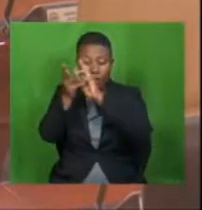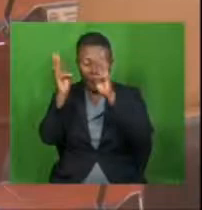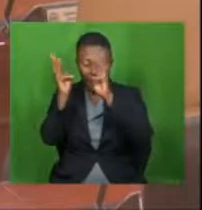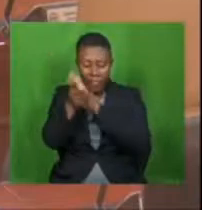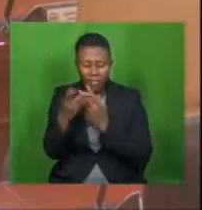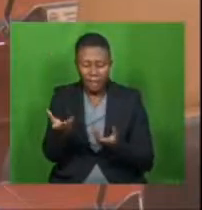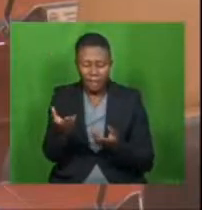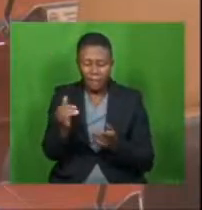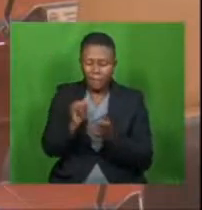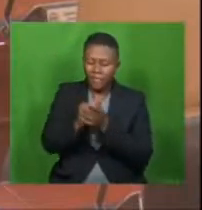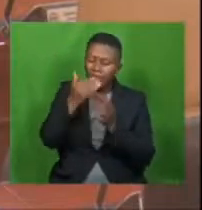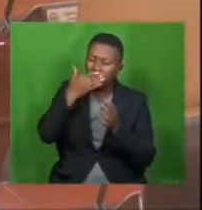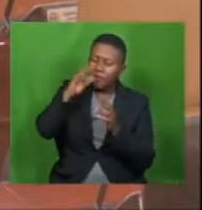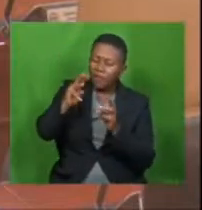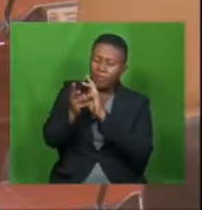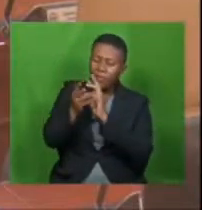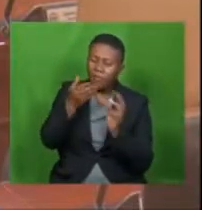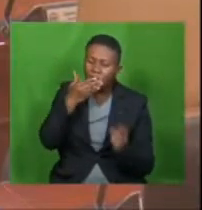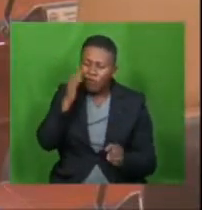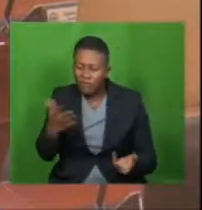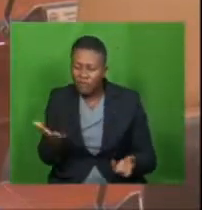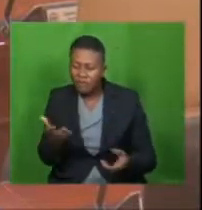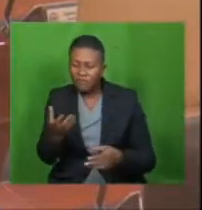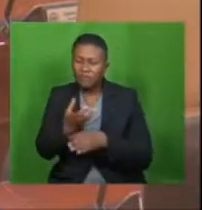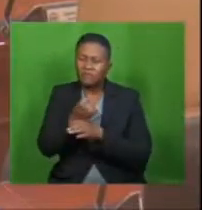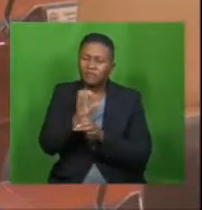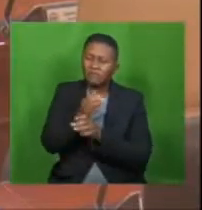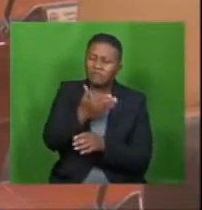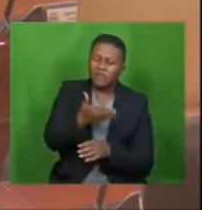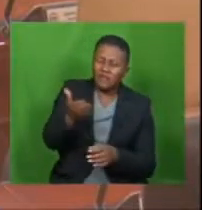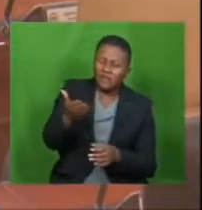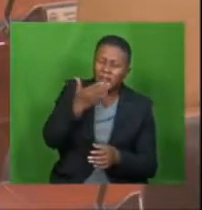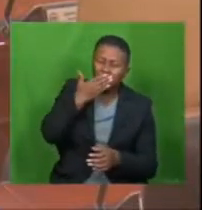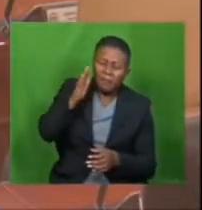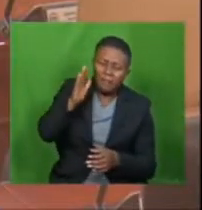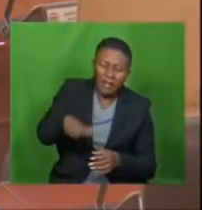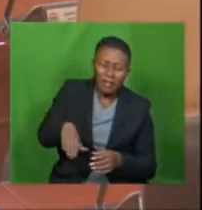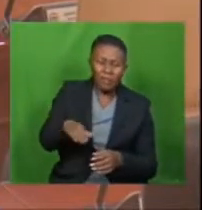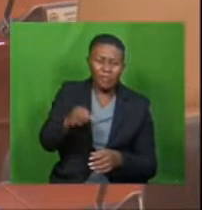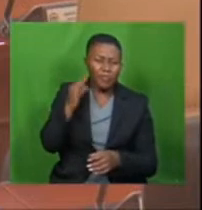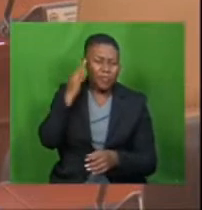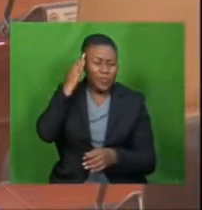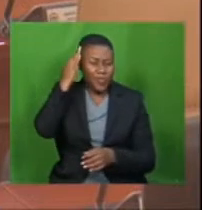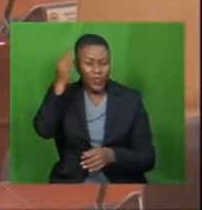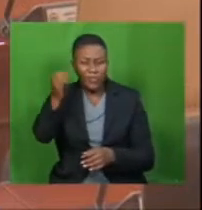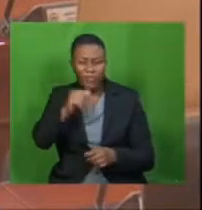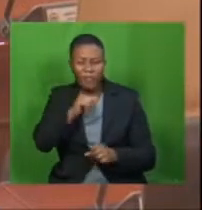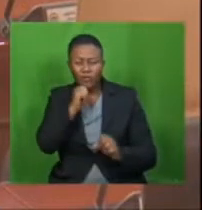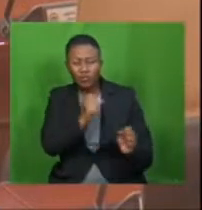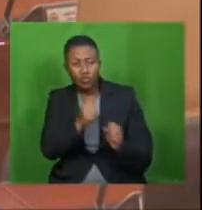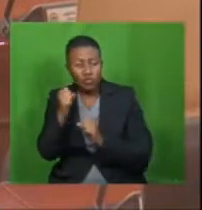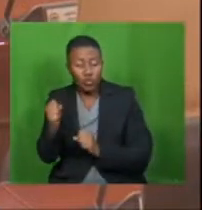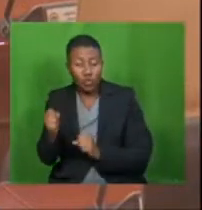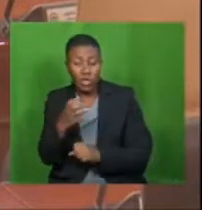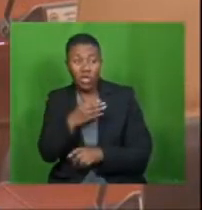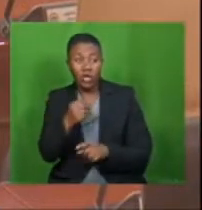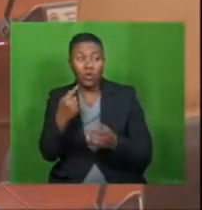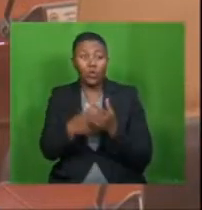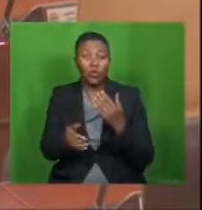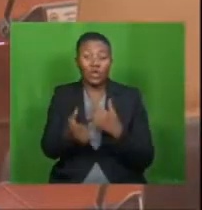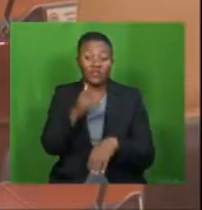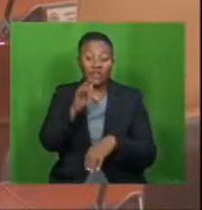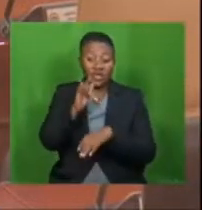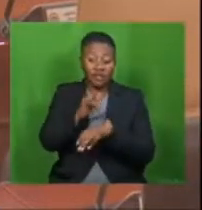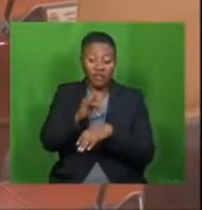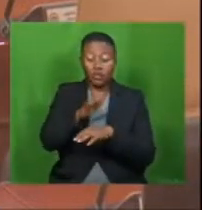land, it's creating a future for us which we cannot account for because of the large impact it's going to create on us. It